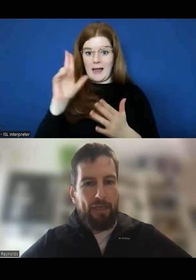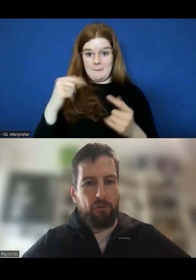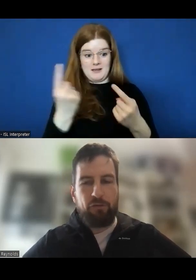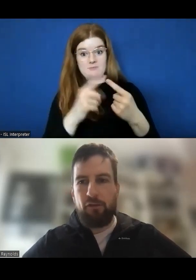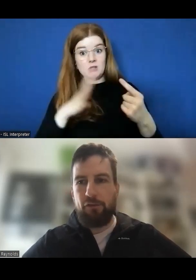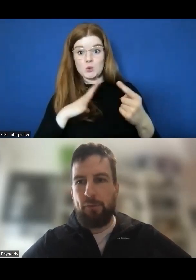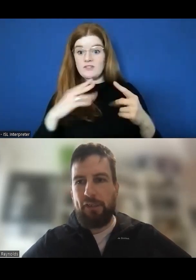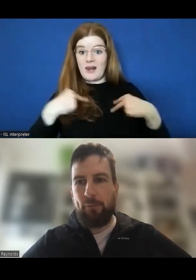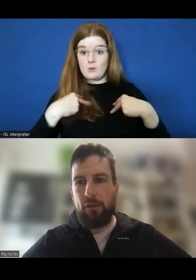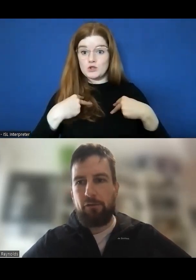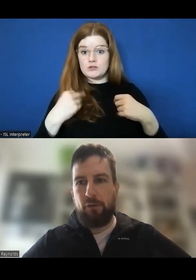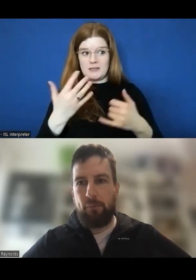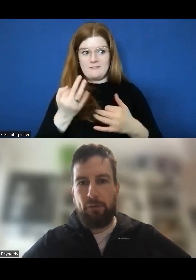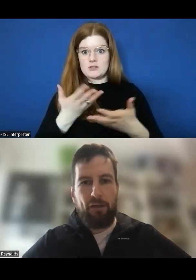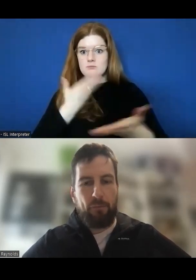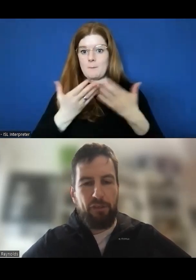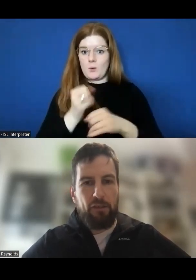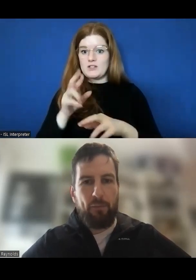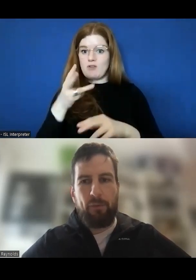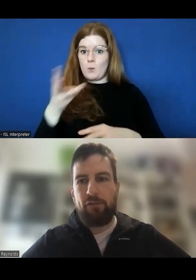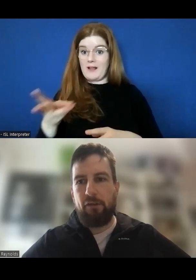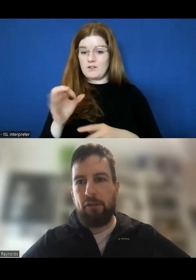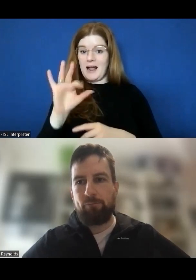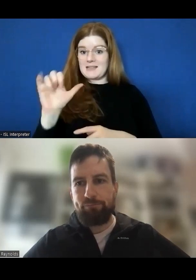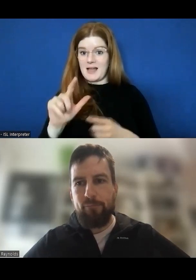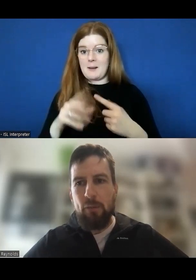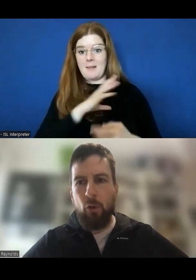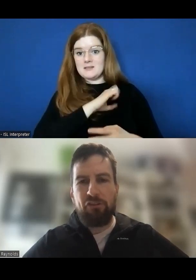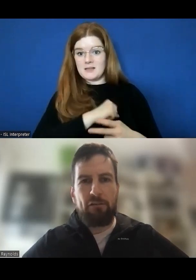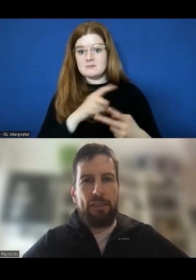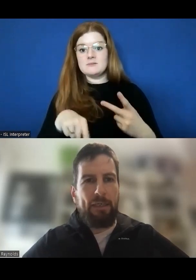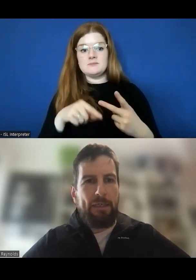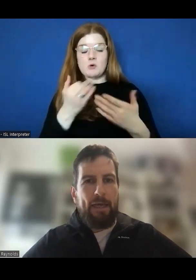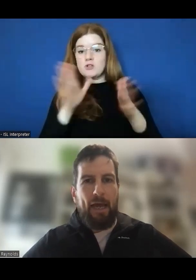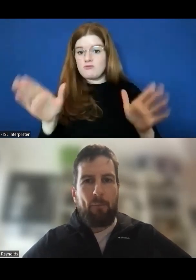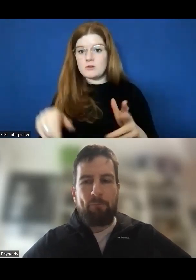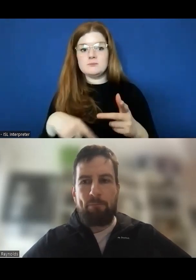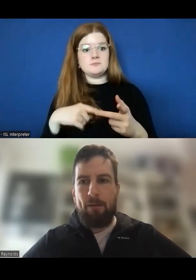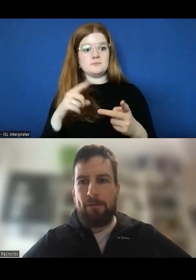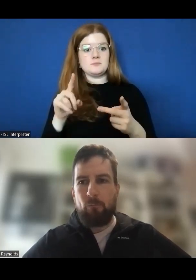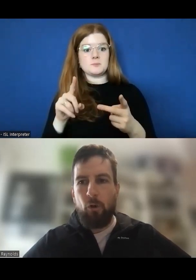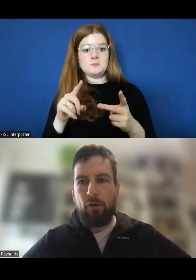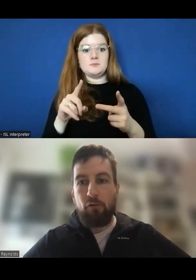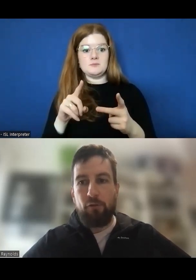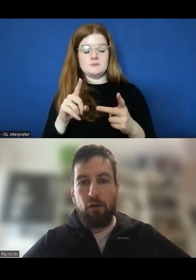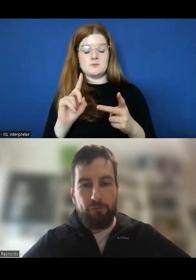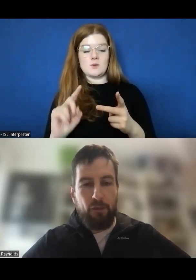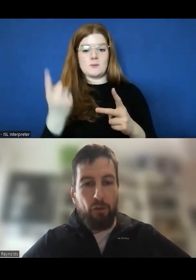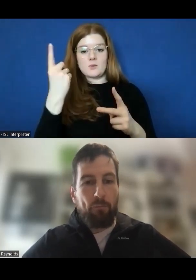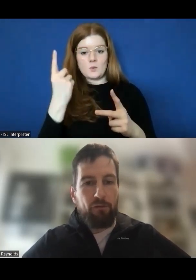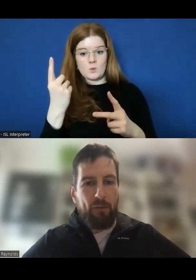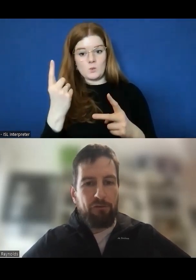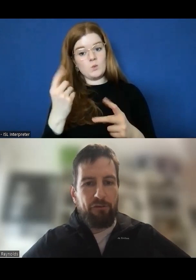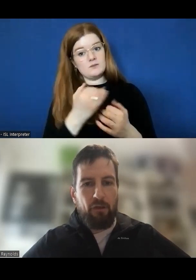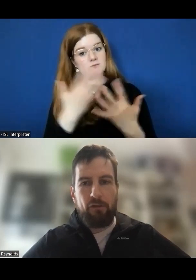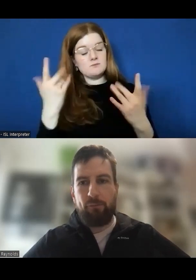useful language for speaking about it, about Gaza, particularly about Palestine more generally. One of you know, a